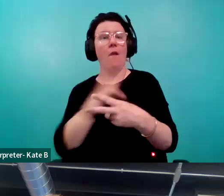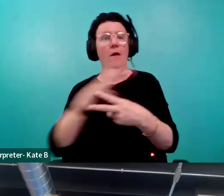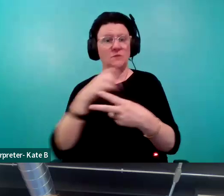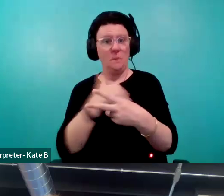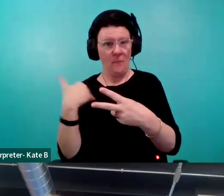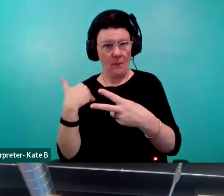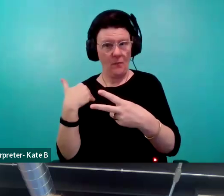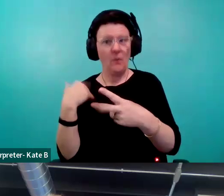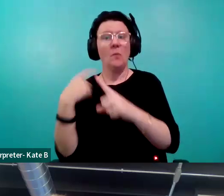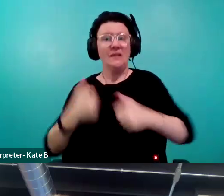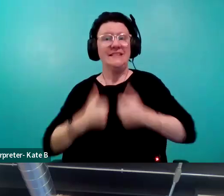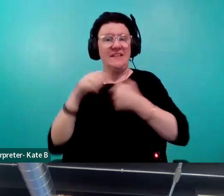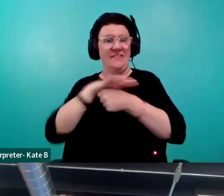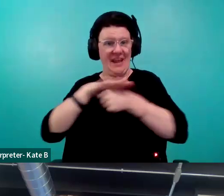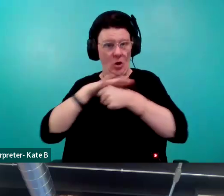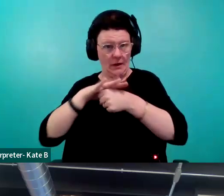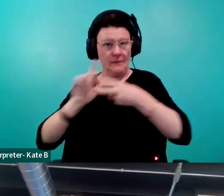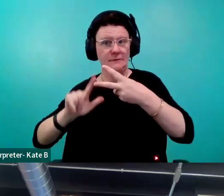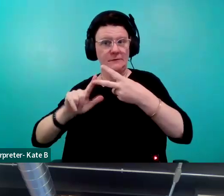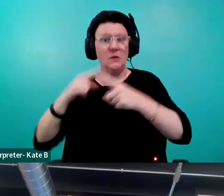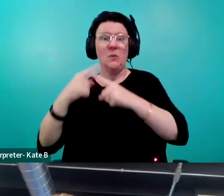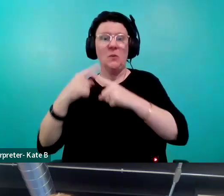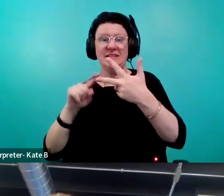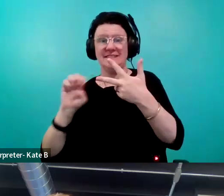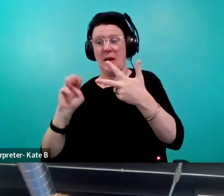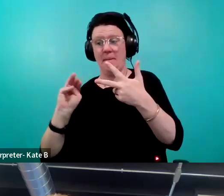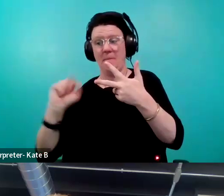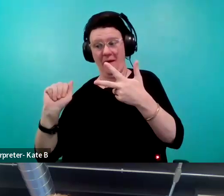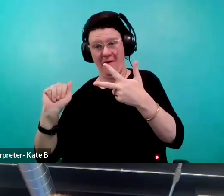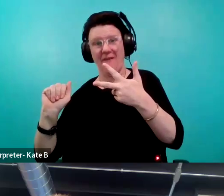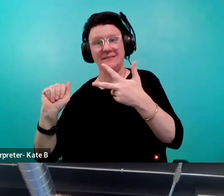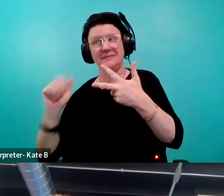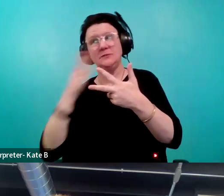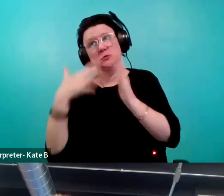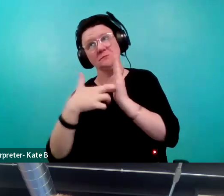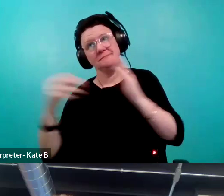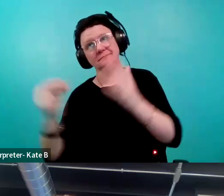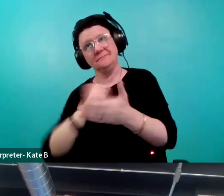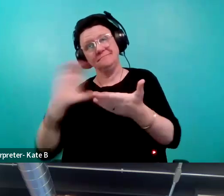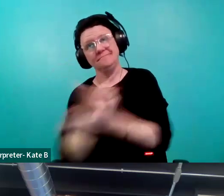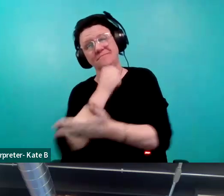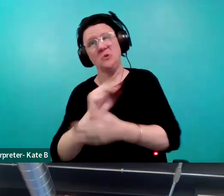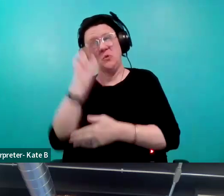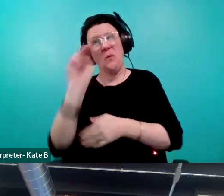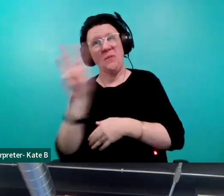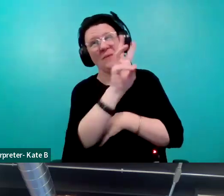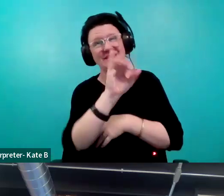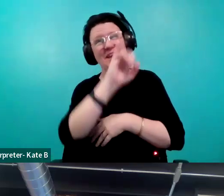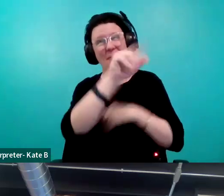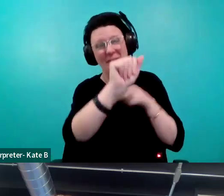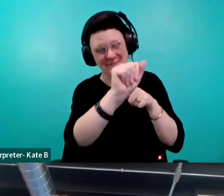also lives up in the area. And so does Emma. So we would have had good representation from Northwest Iowa today, especially